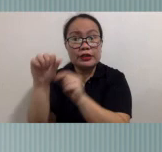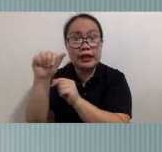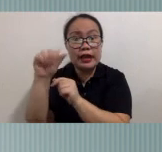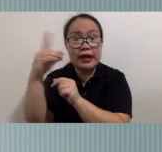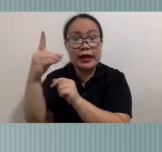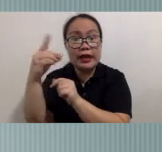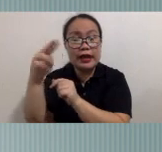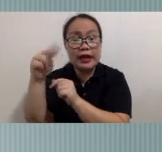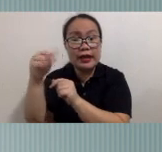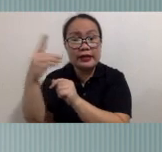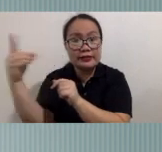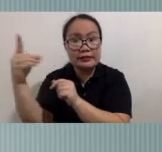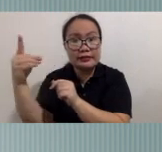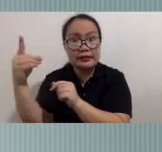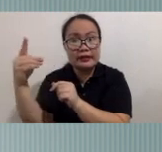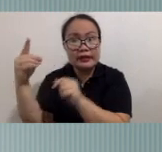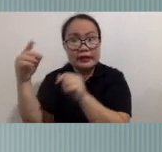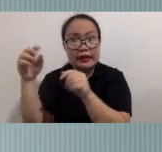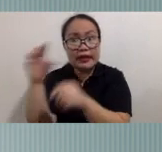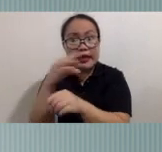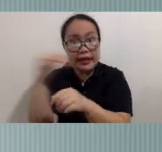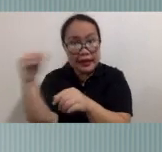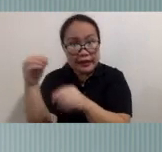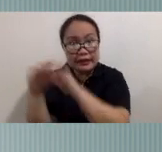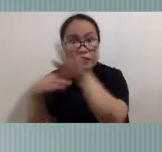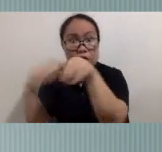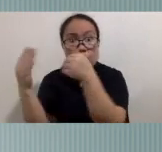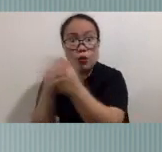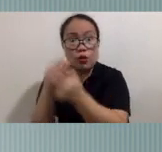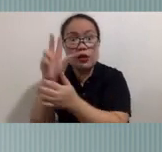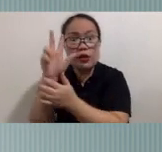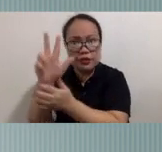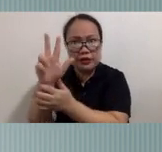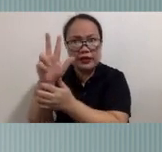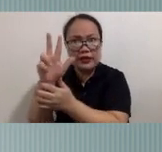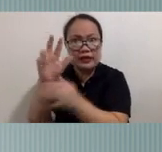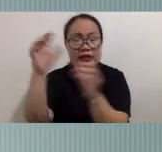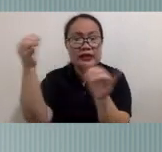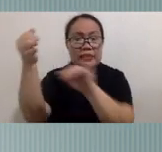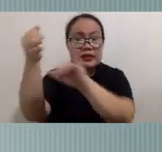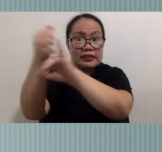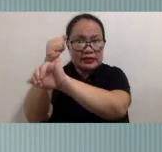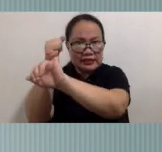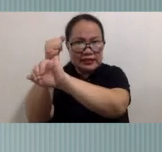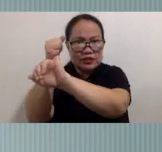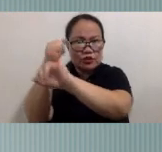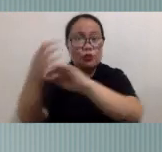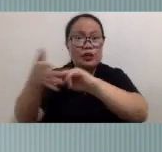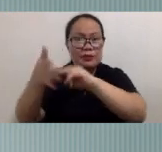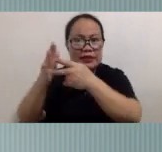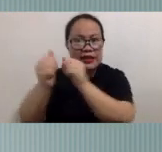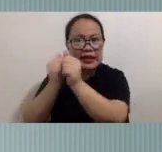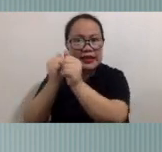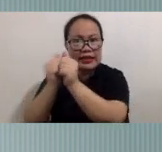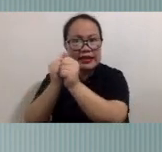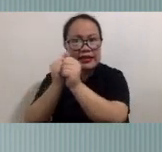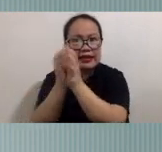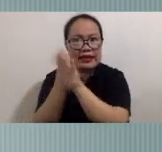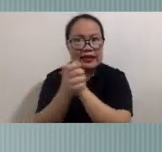three. So, pag nakita natin o nabasa natin yung and at all three, that means